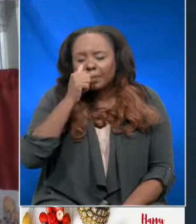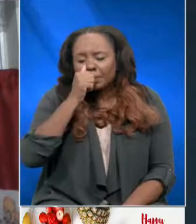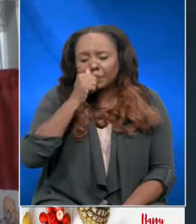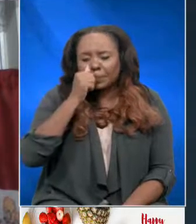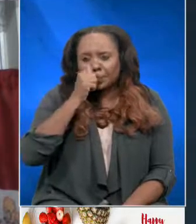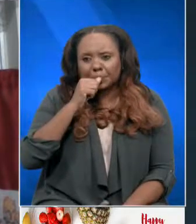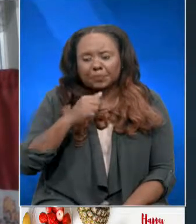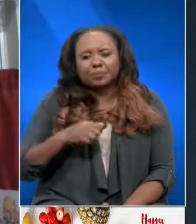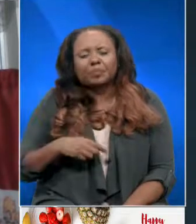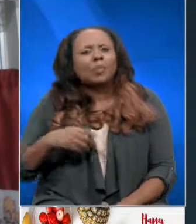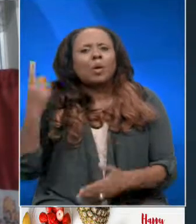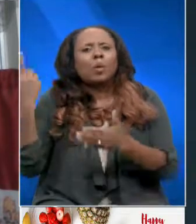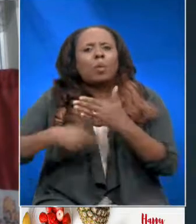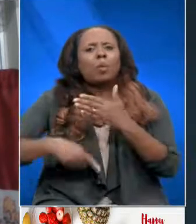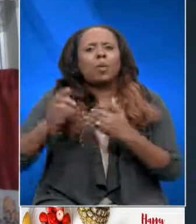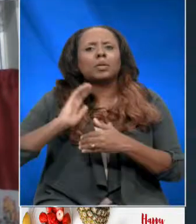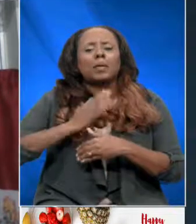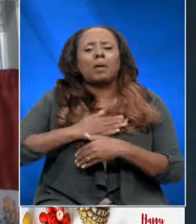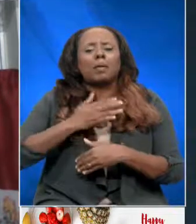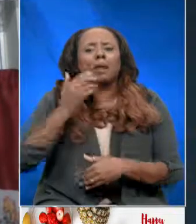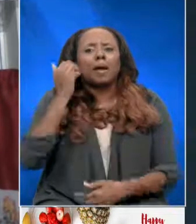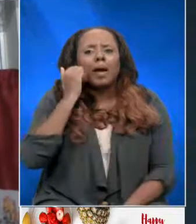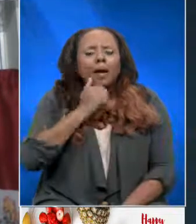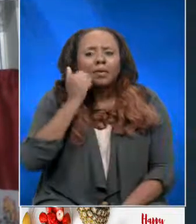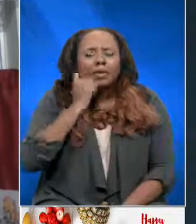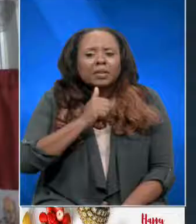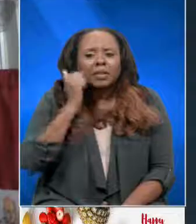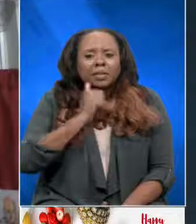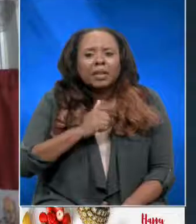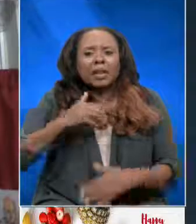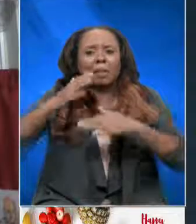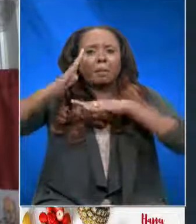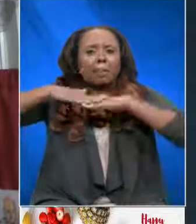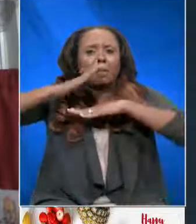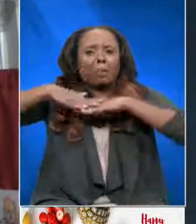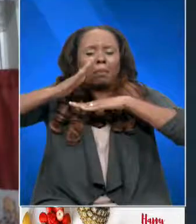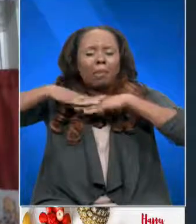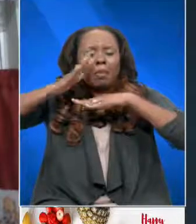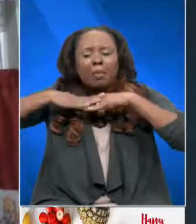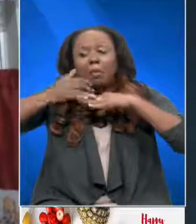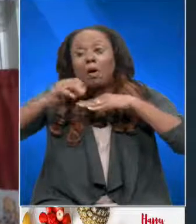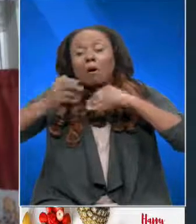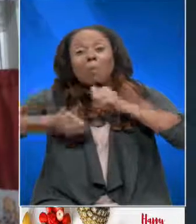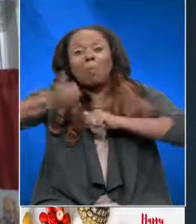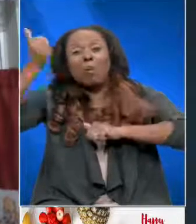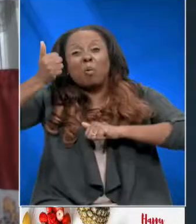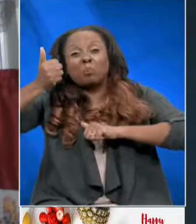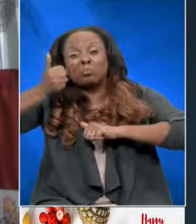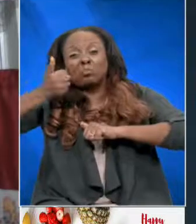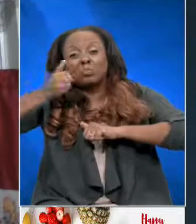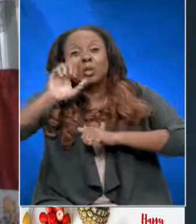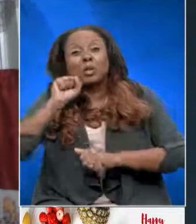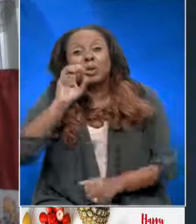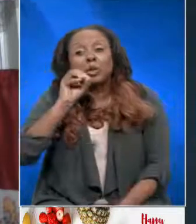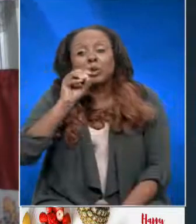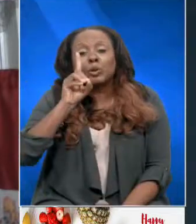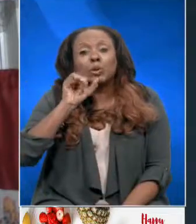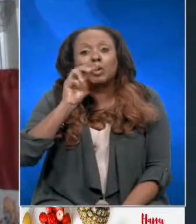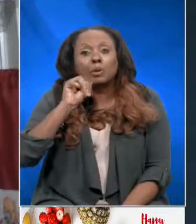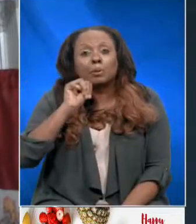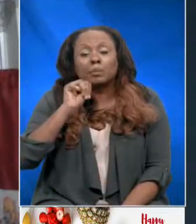the daily intake? What's the minimum or what's the maximum amount of sodium that you should have in a day?